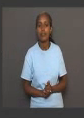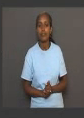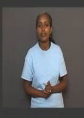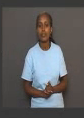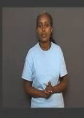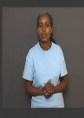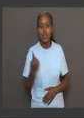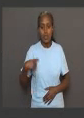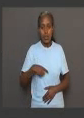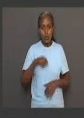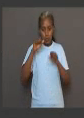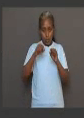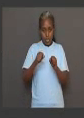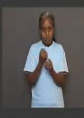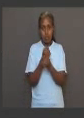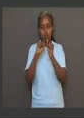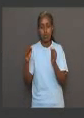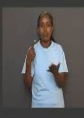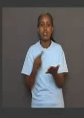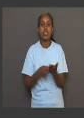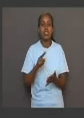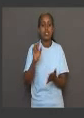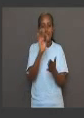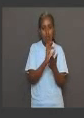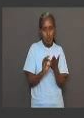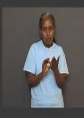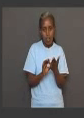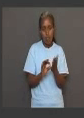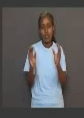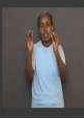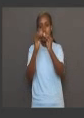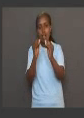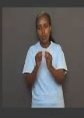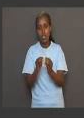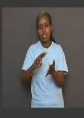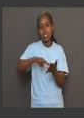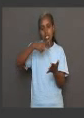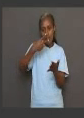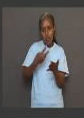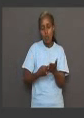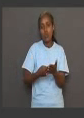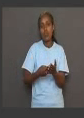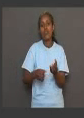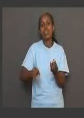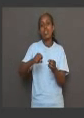We can solve this with the formula for calculating the volume of